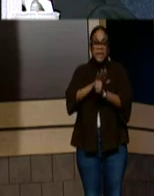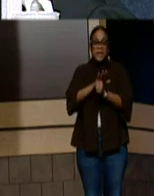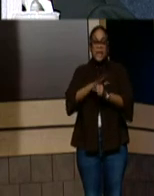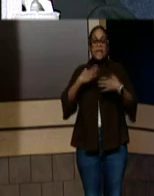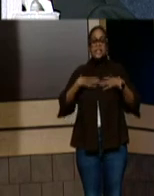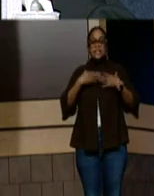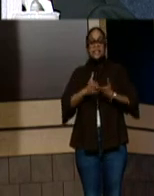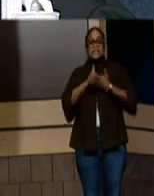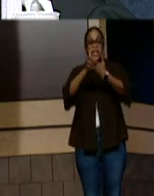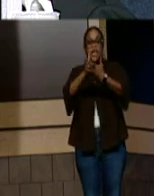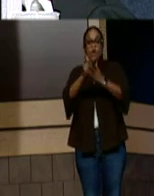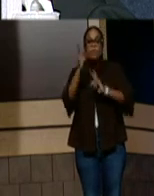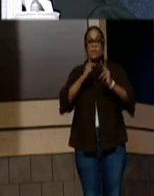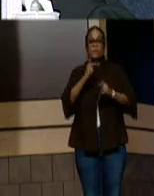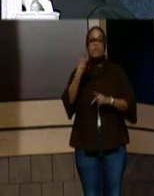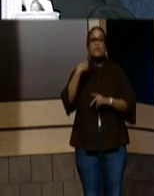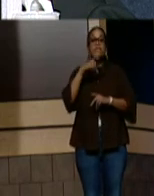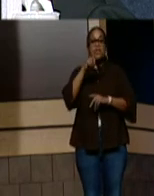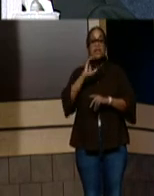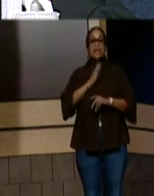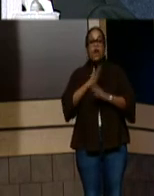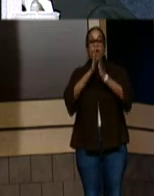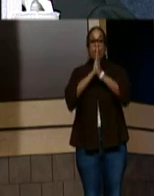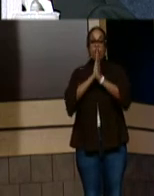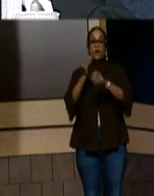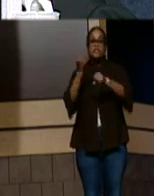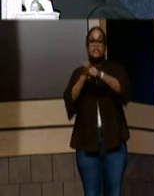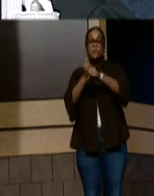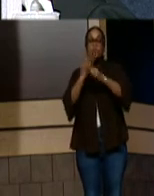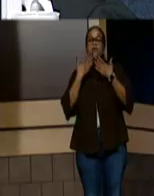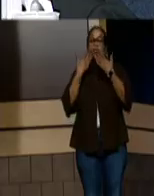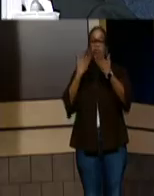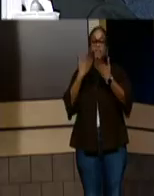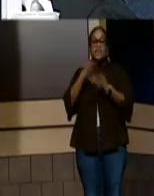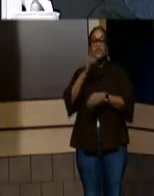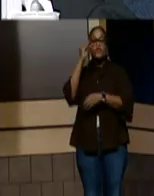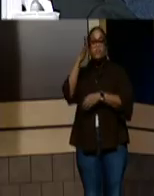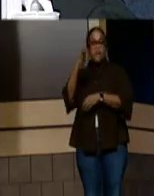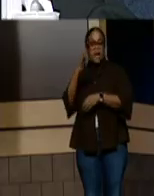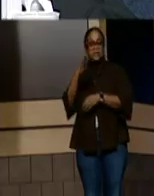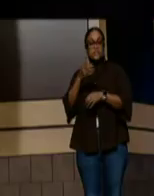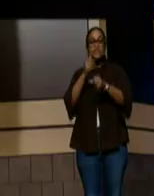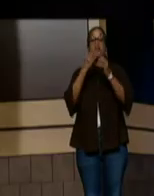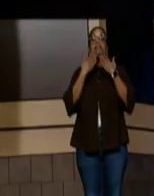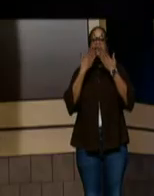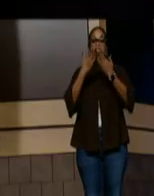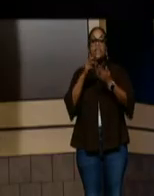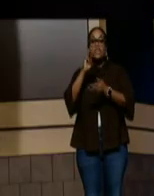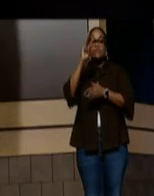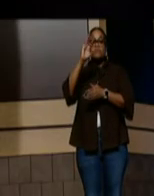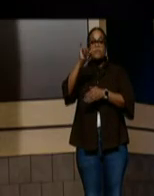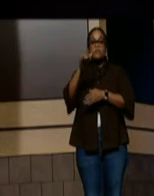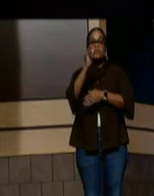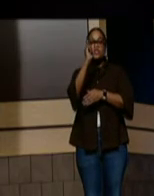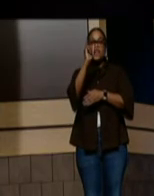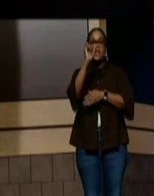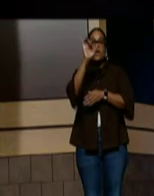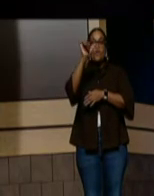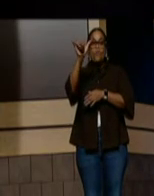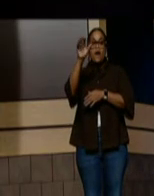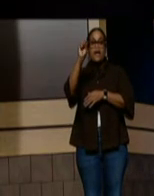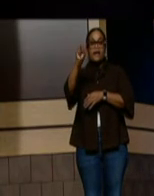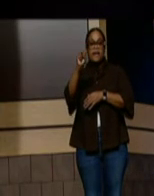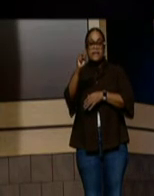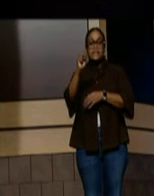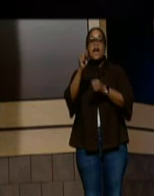need our prayers and our support. But again, thank you, Dr. Meeks, and thank you, WJYS, and our colleagues for this tonight. Our hopes want to bless